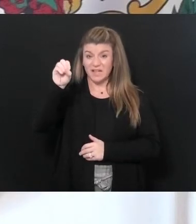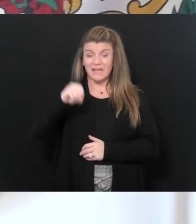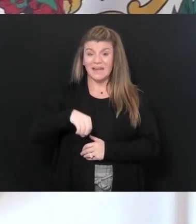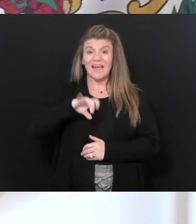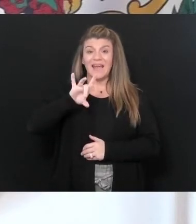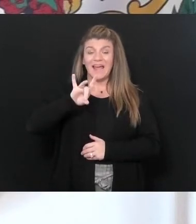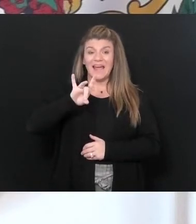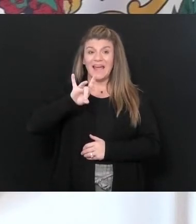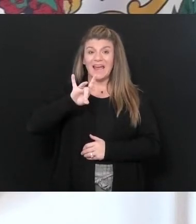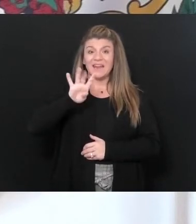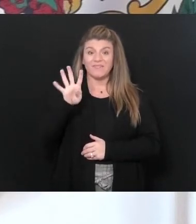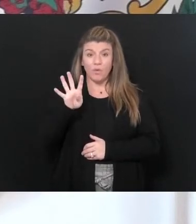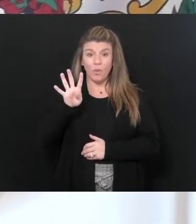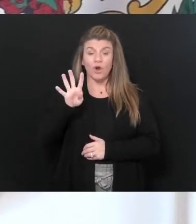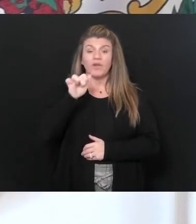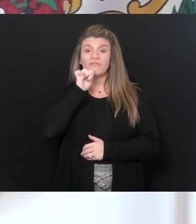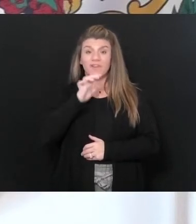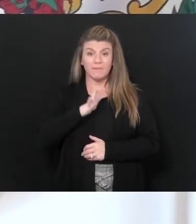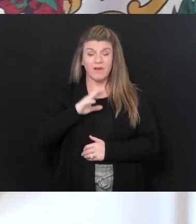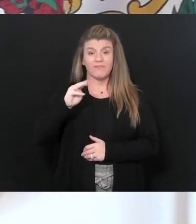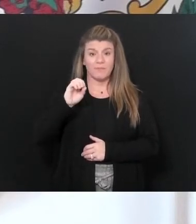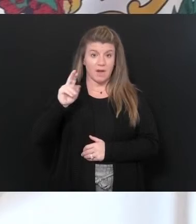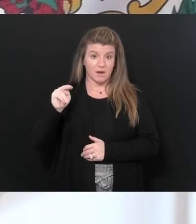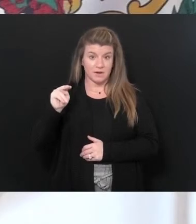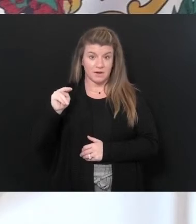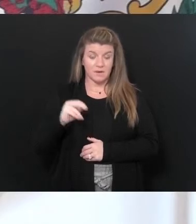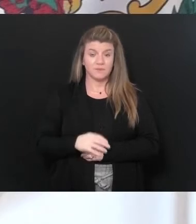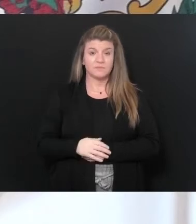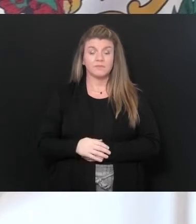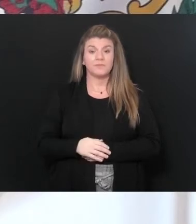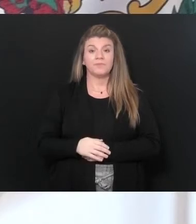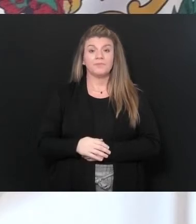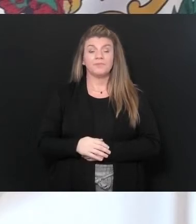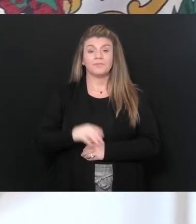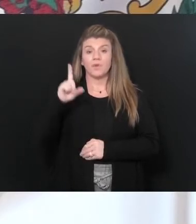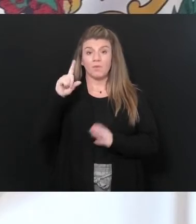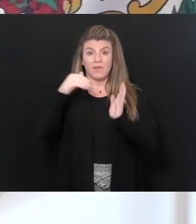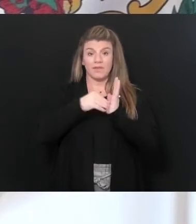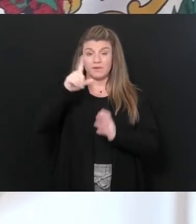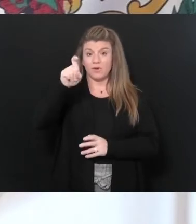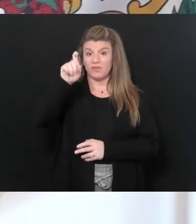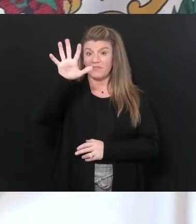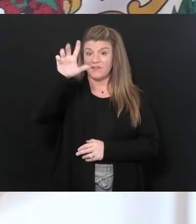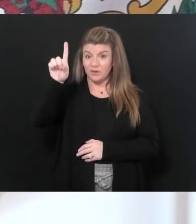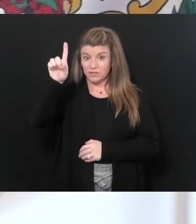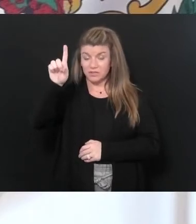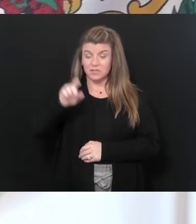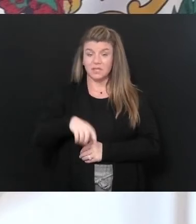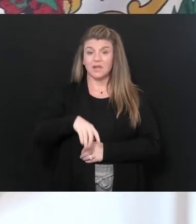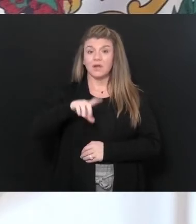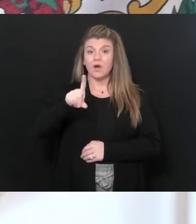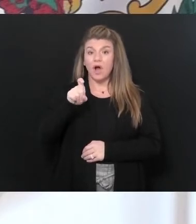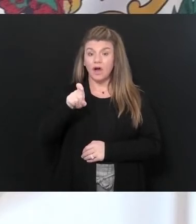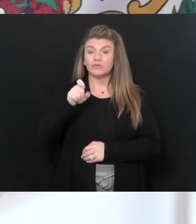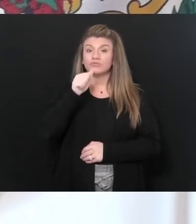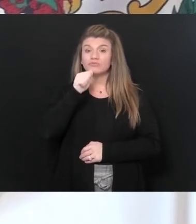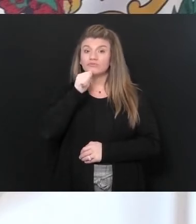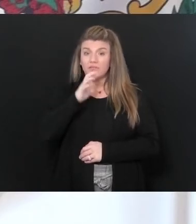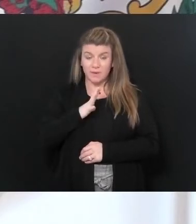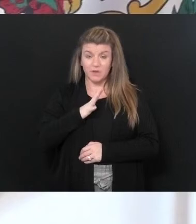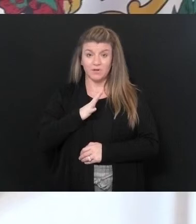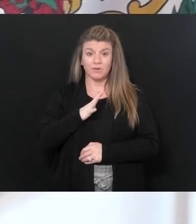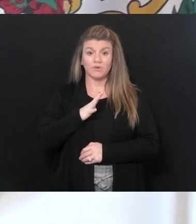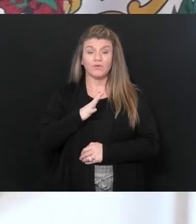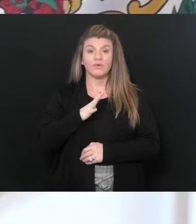an 84-year-old female from Monongahelia County. Our 1151st death, a 100-year-old